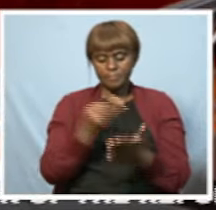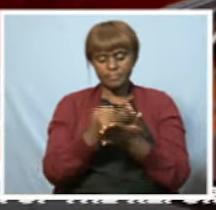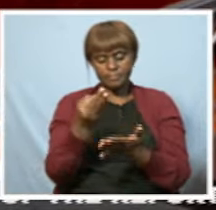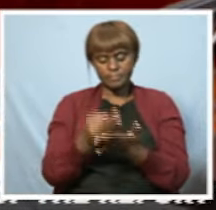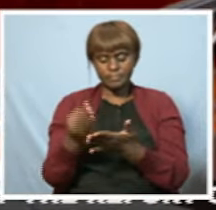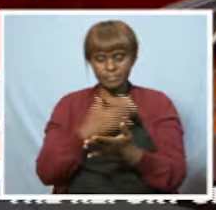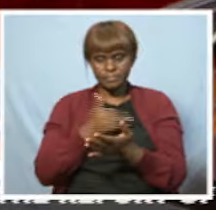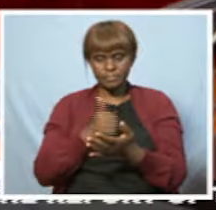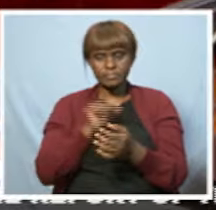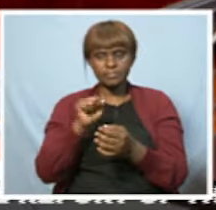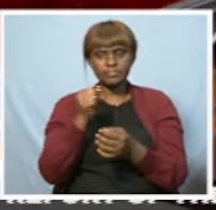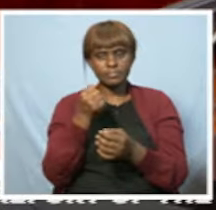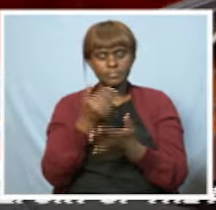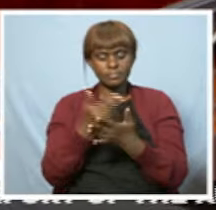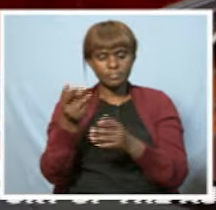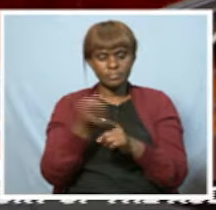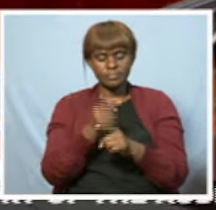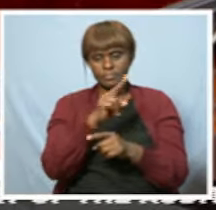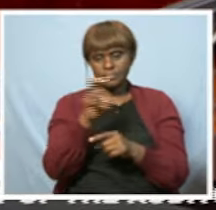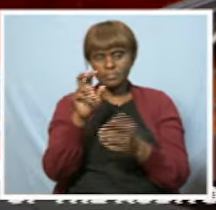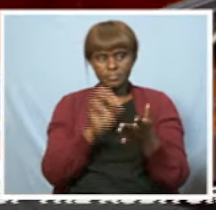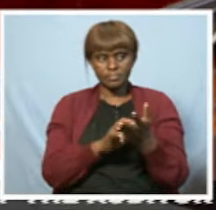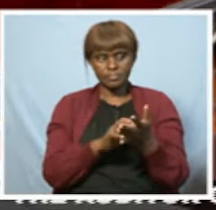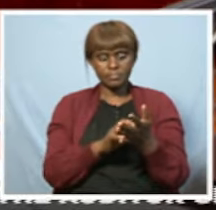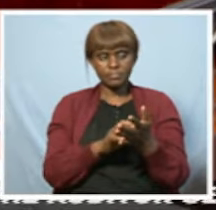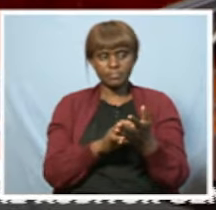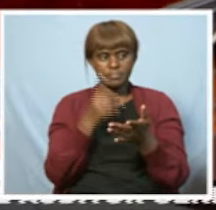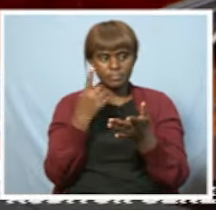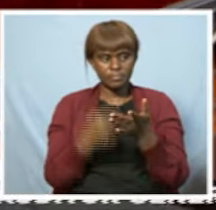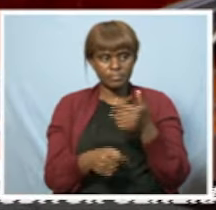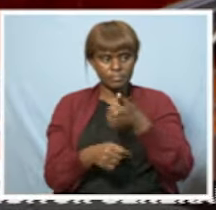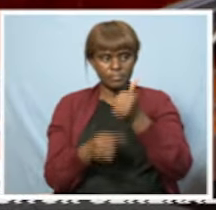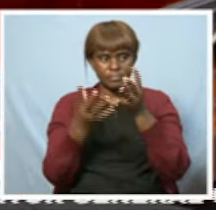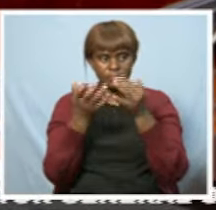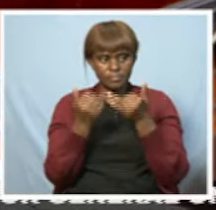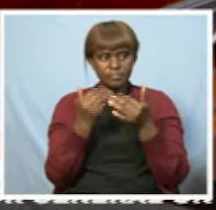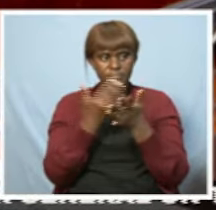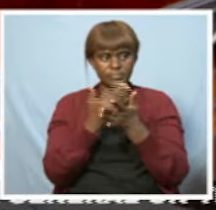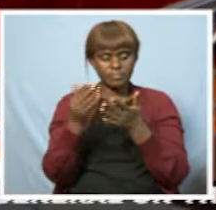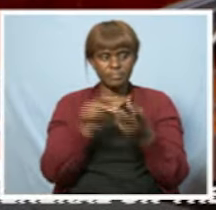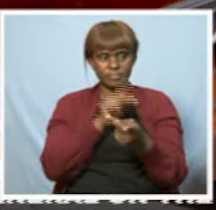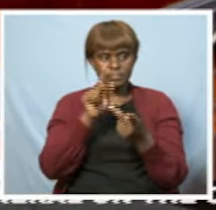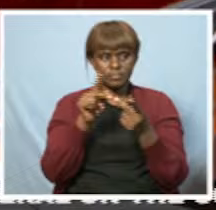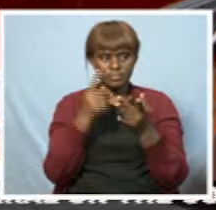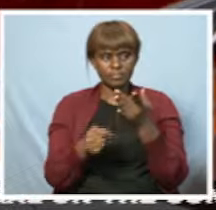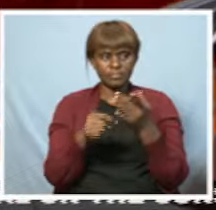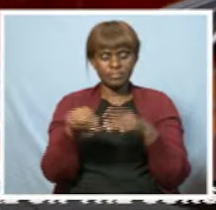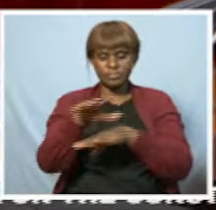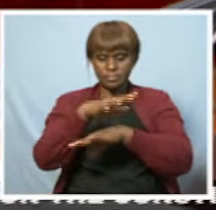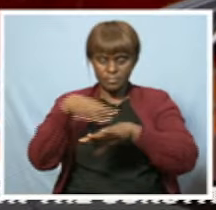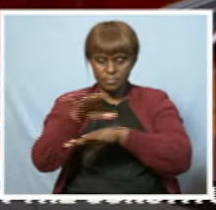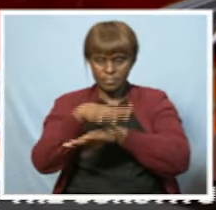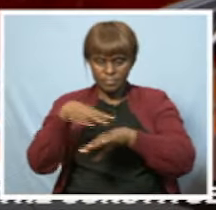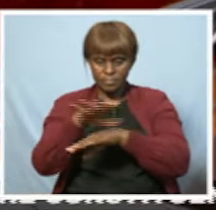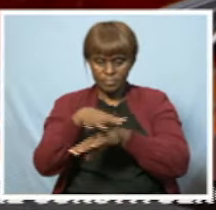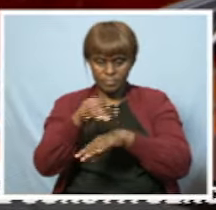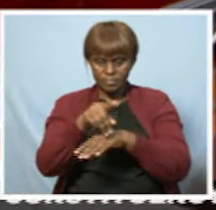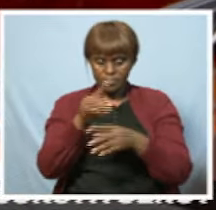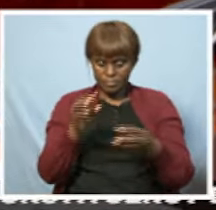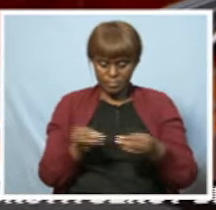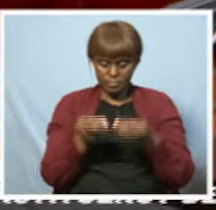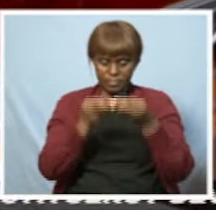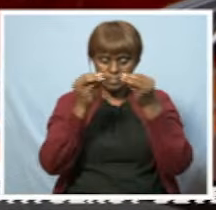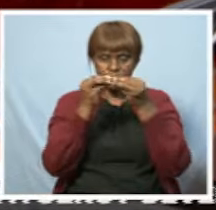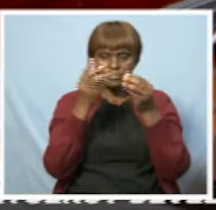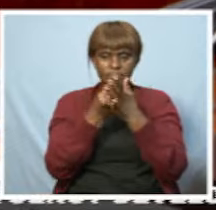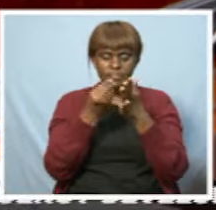buy out of 200,000. So what is it that they wanted to buy exactly that was exceeding the total amount